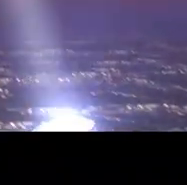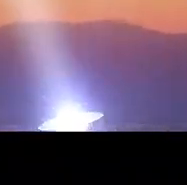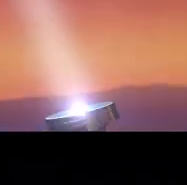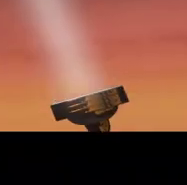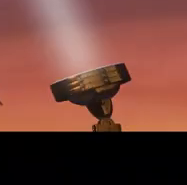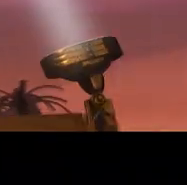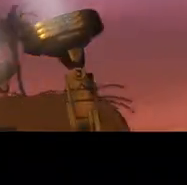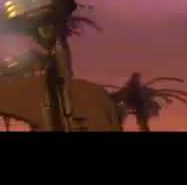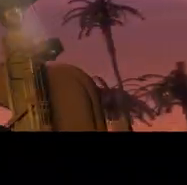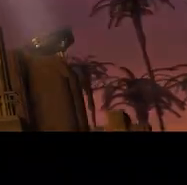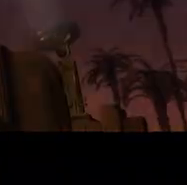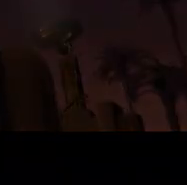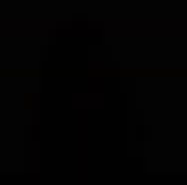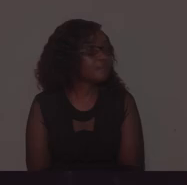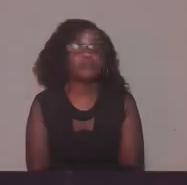yours.